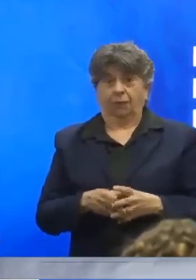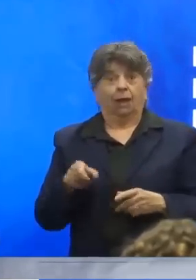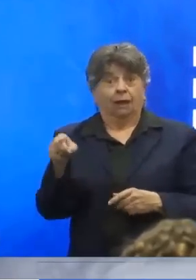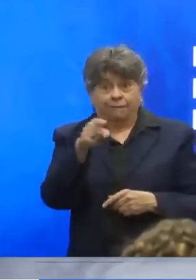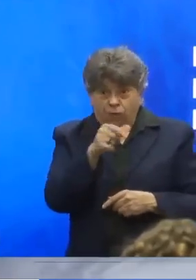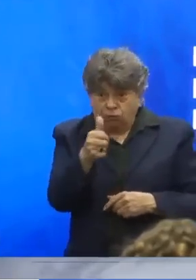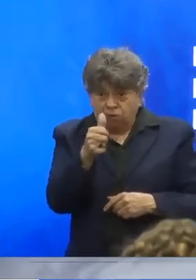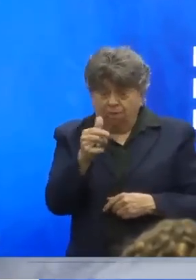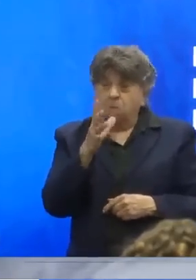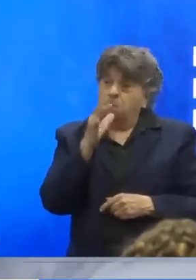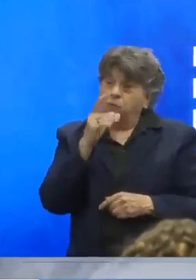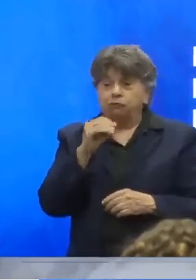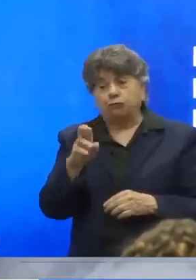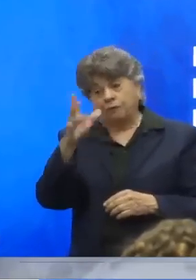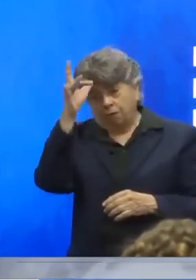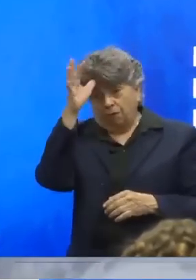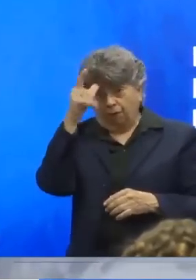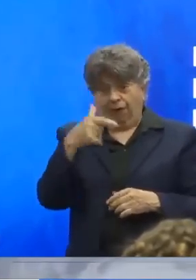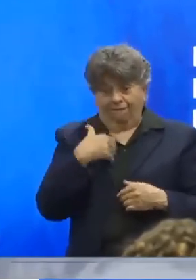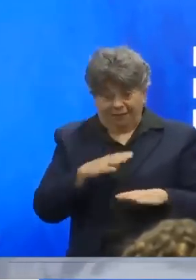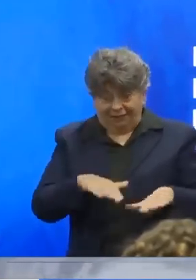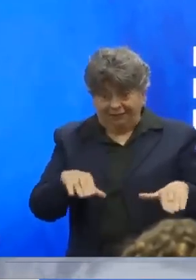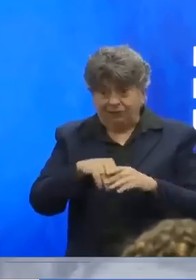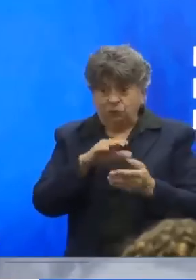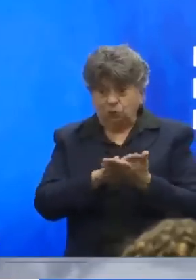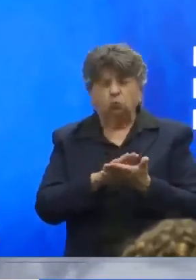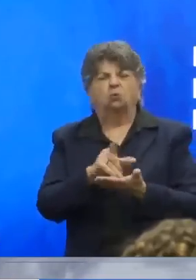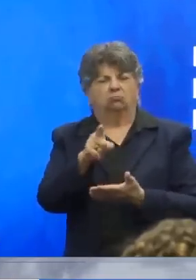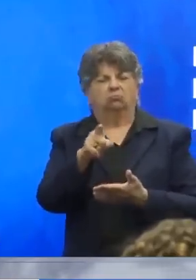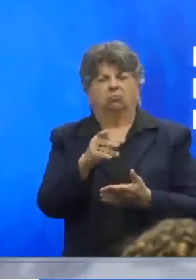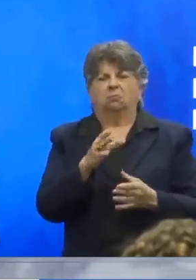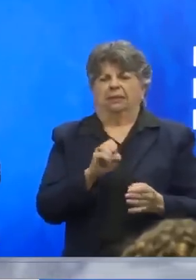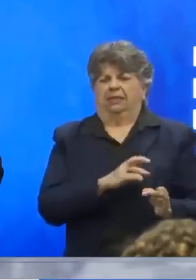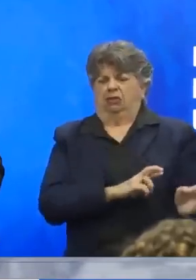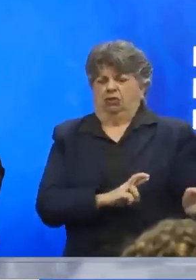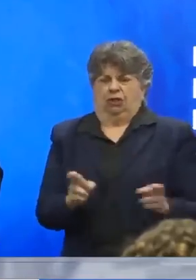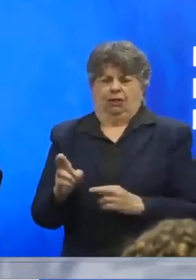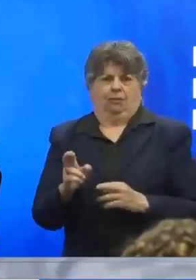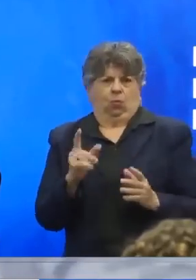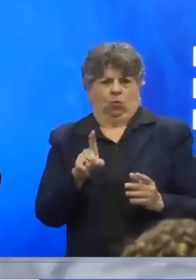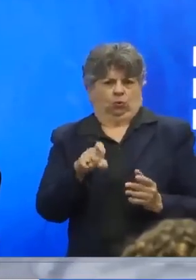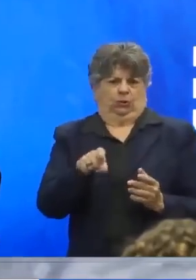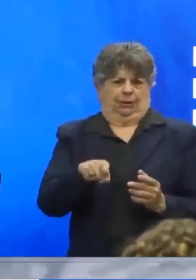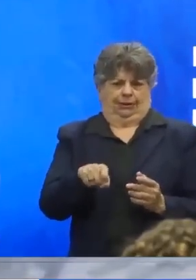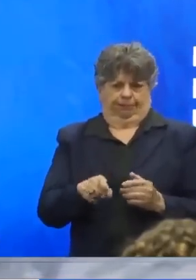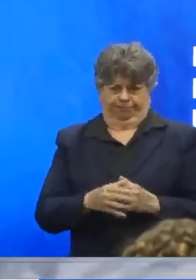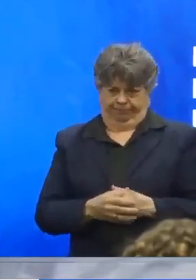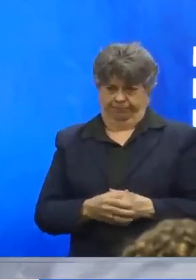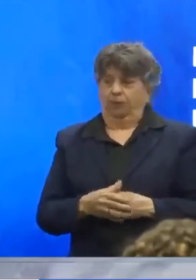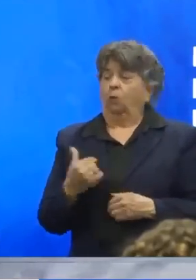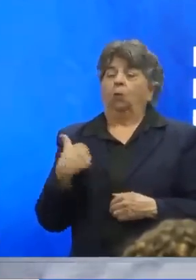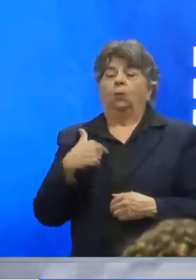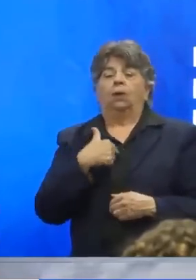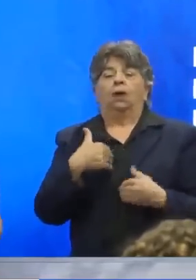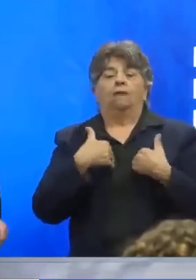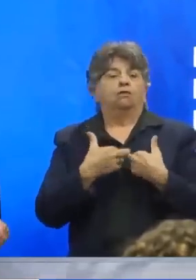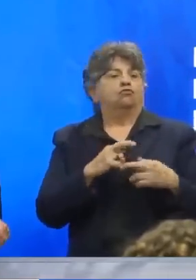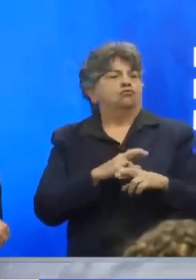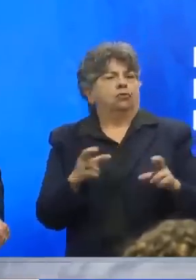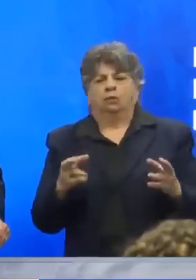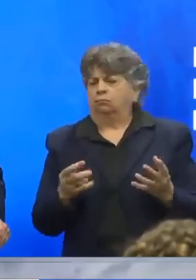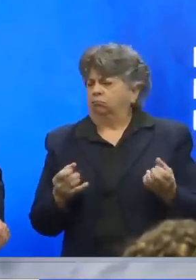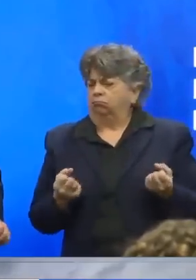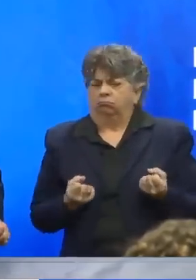the necessary arrangements. We are ready to surge resources once the storm passes.